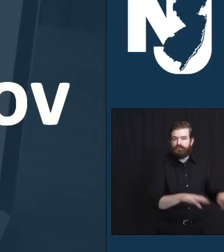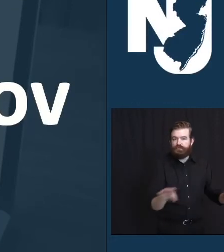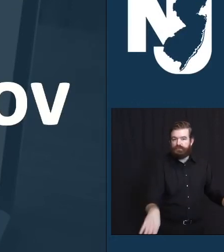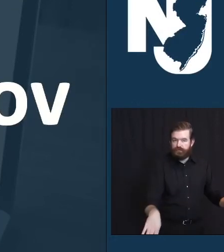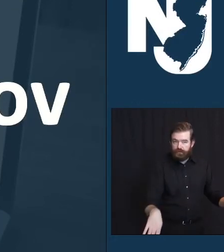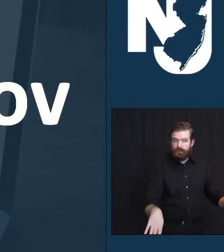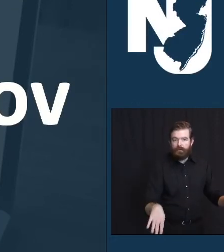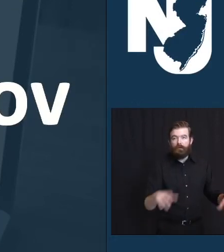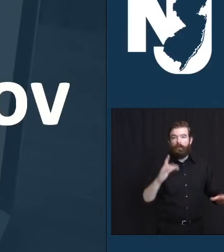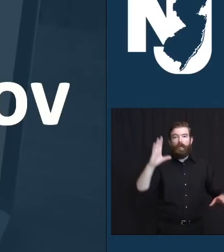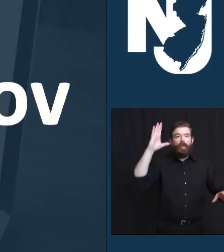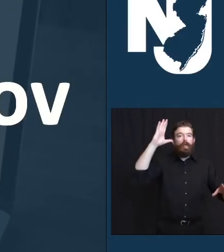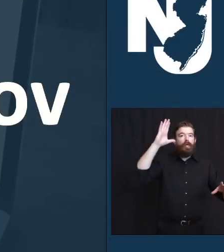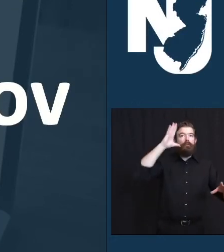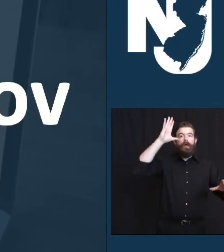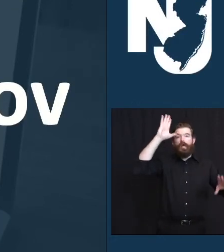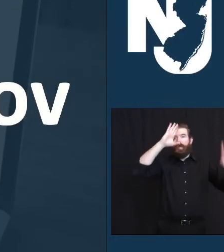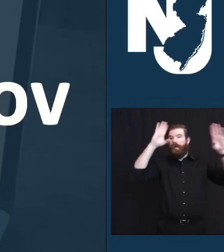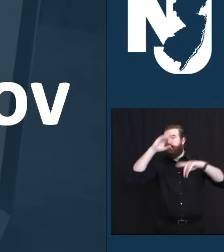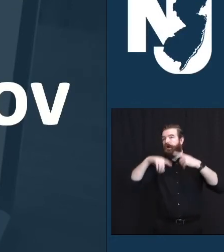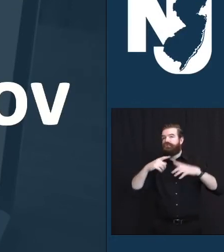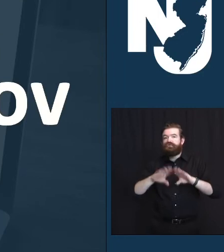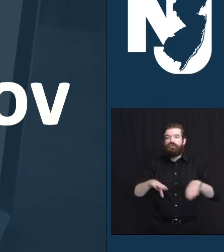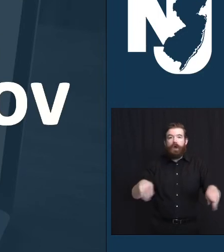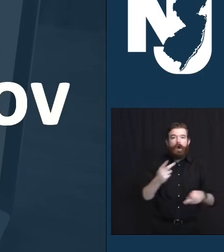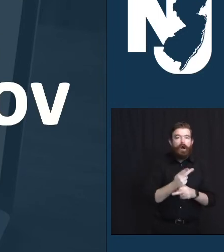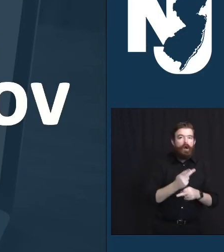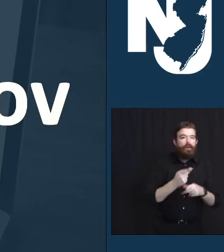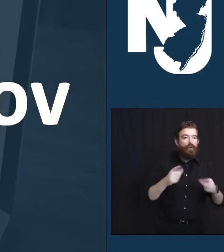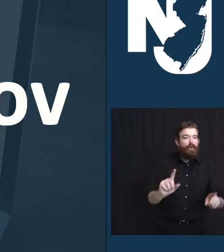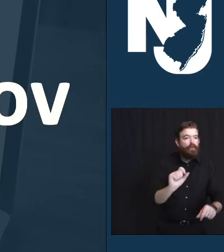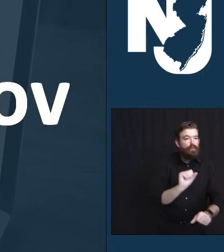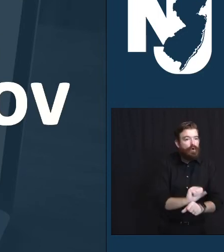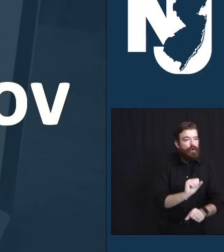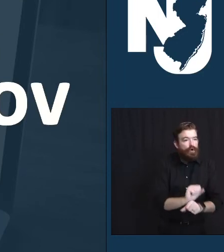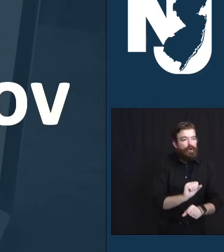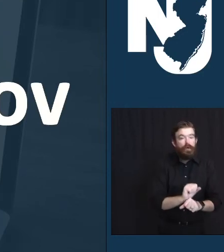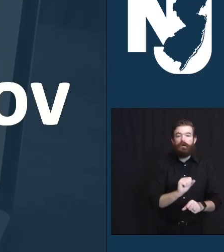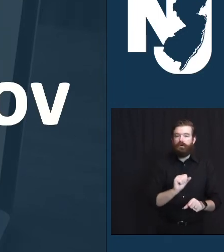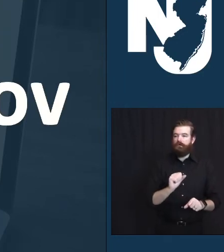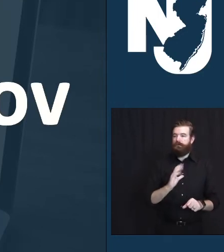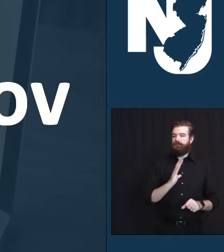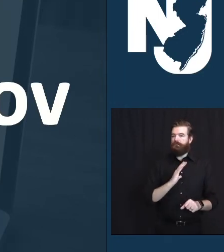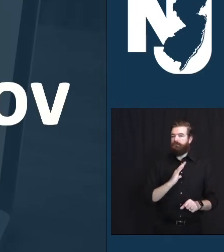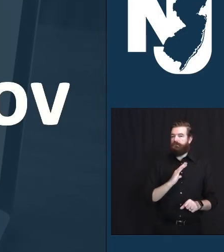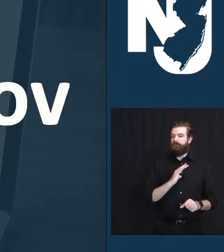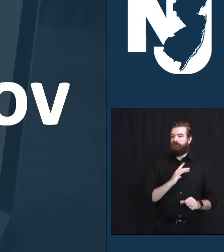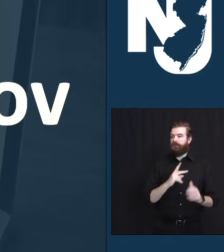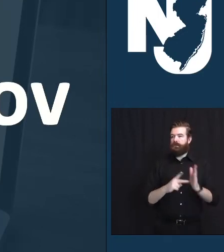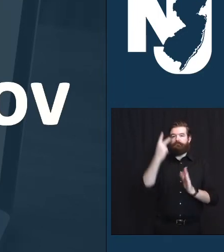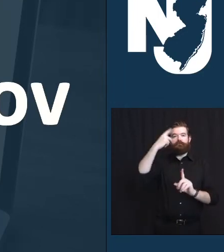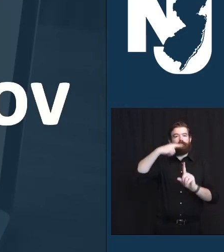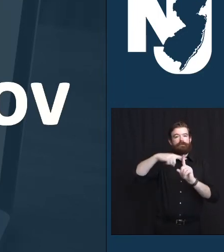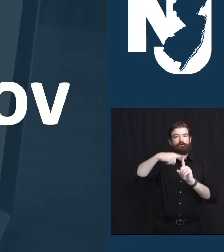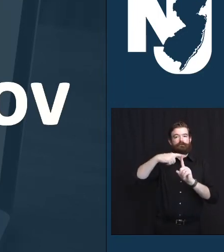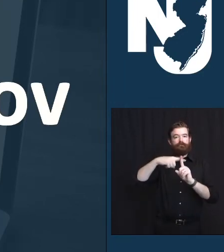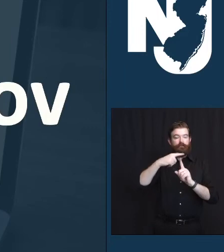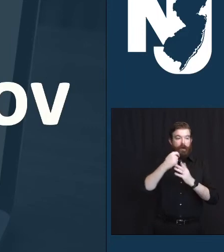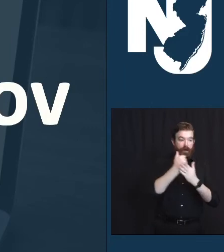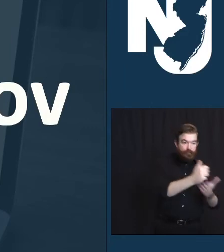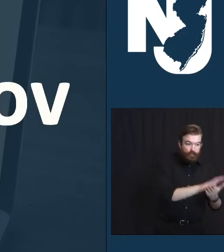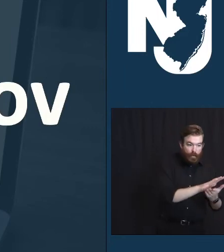while they work. Pre-K is an all-around win-win-win. And with the Acting Commissioner here, we also have an opportunity to go over some